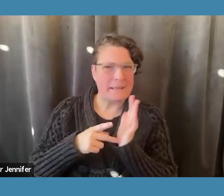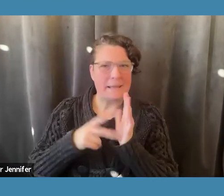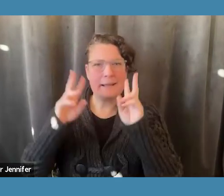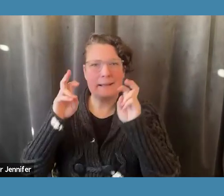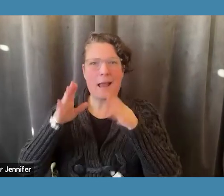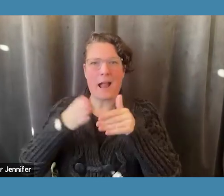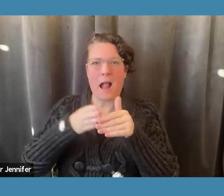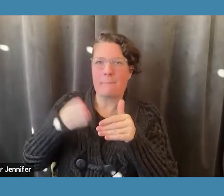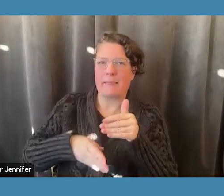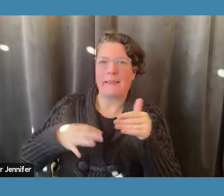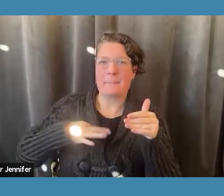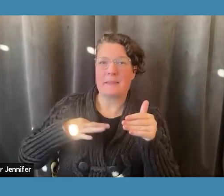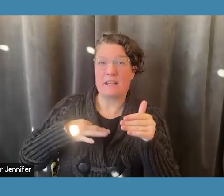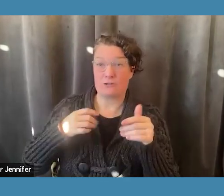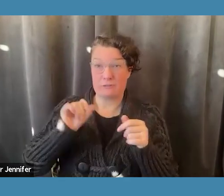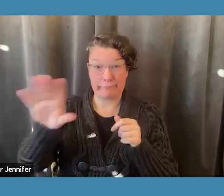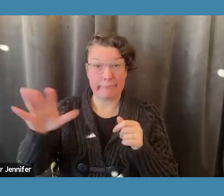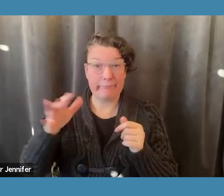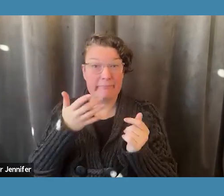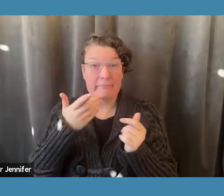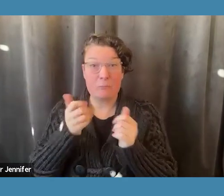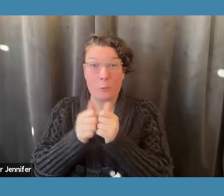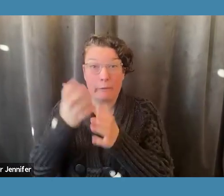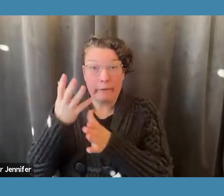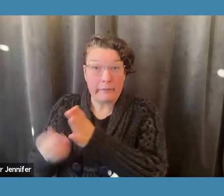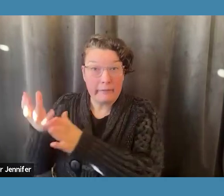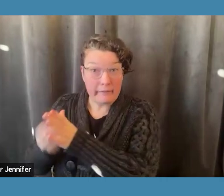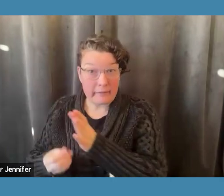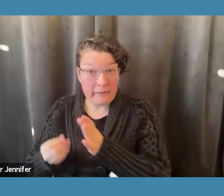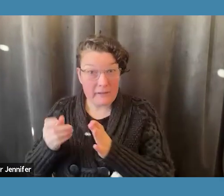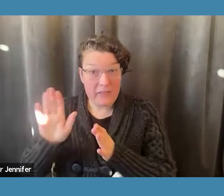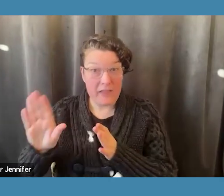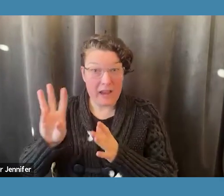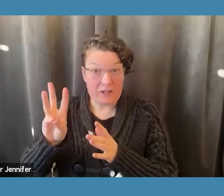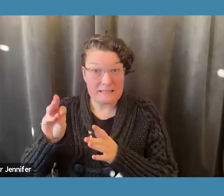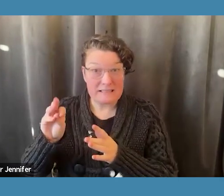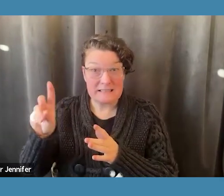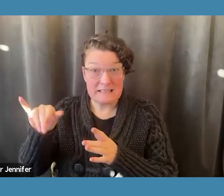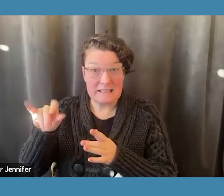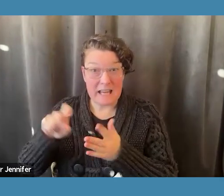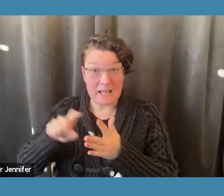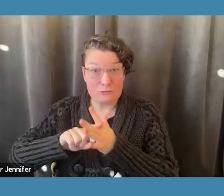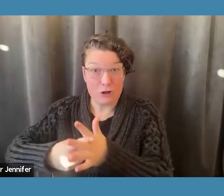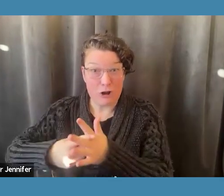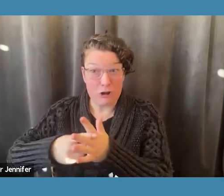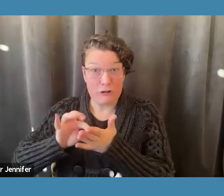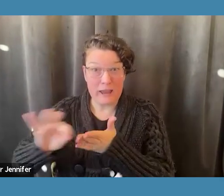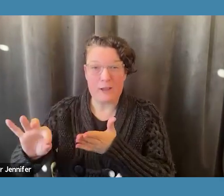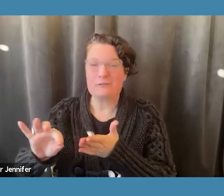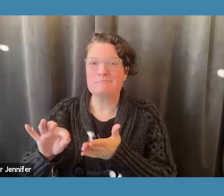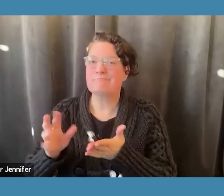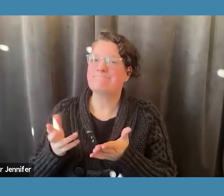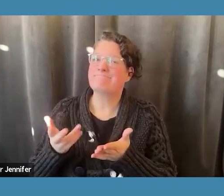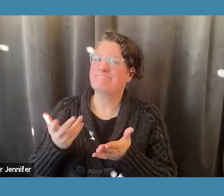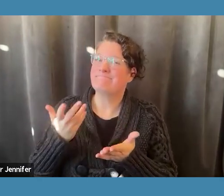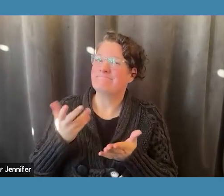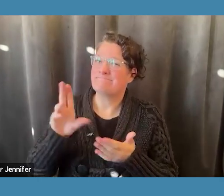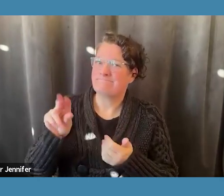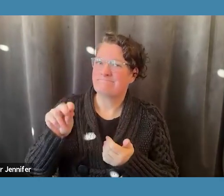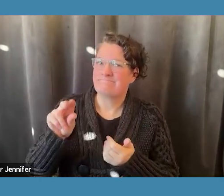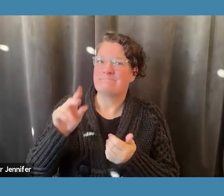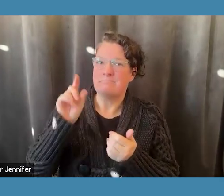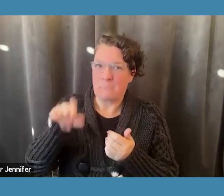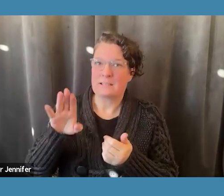starts ticking once that application is complete. So the statute does define what a complete application